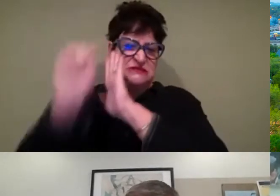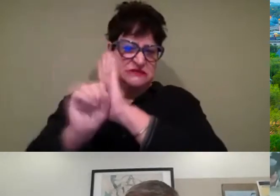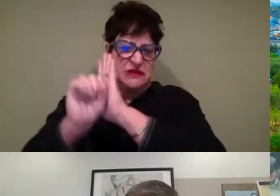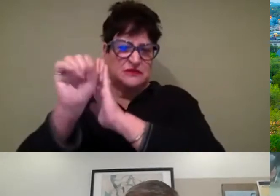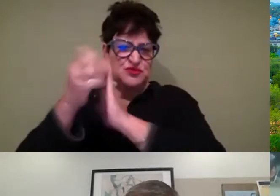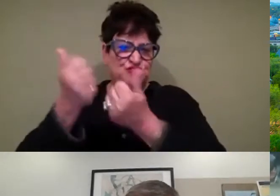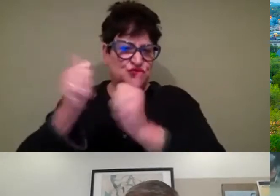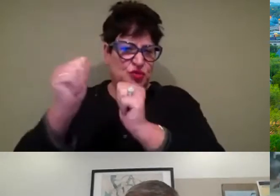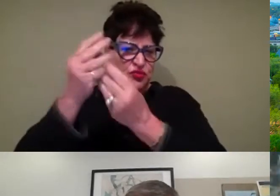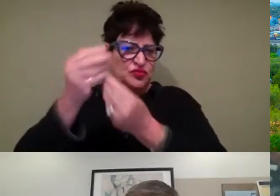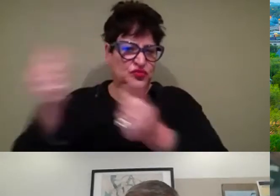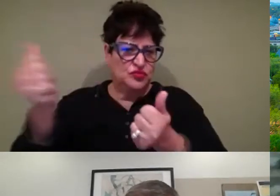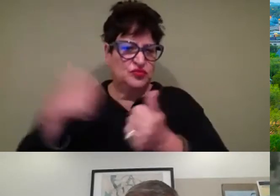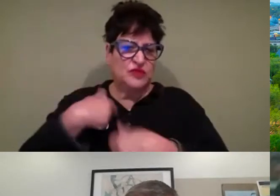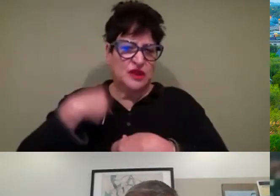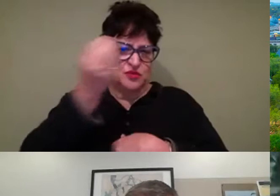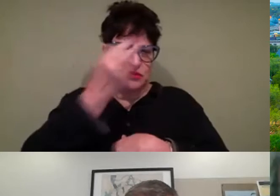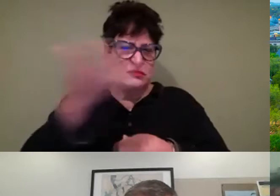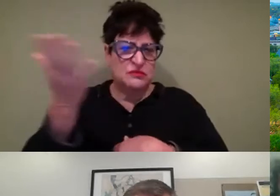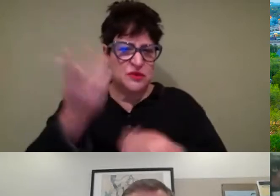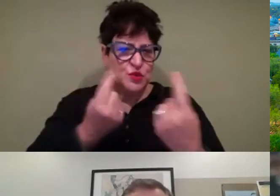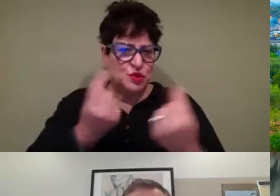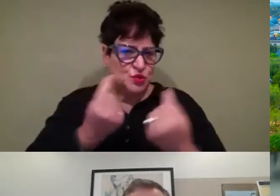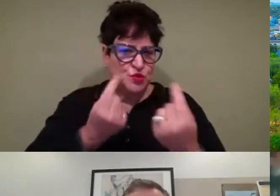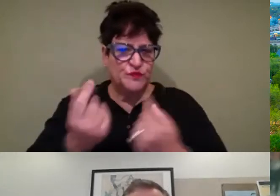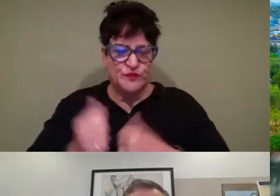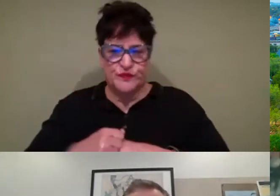more specific update on the direction that we're taking.